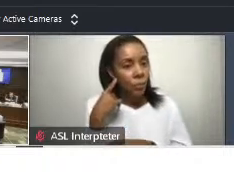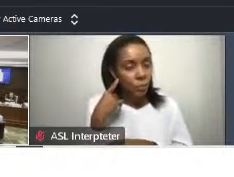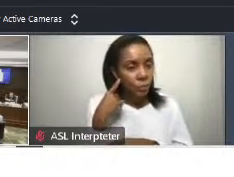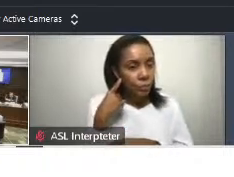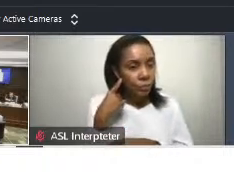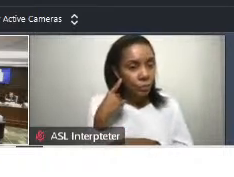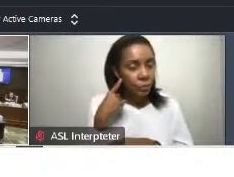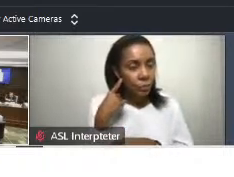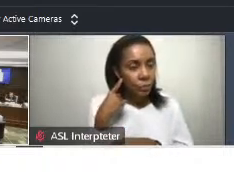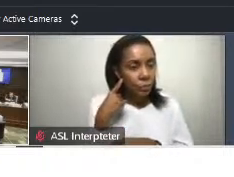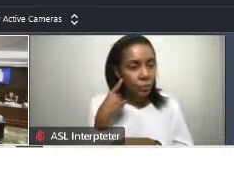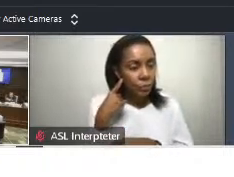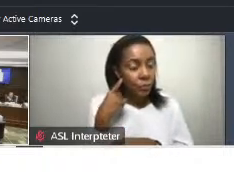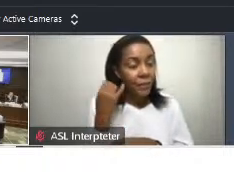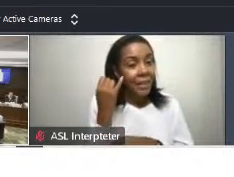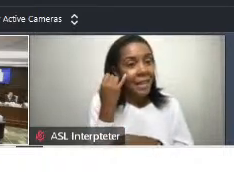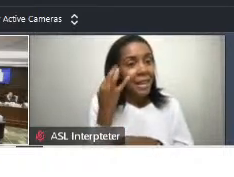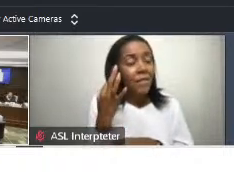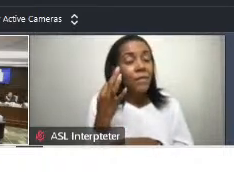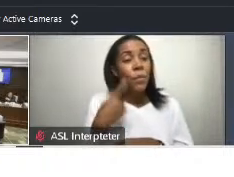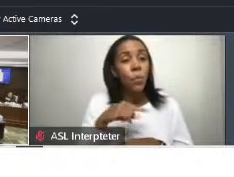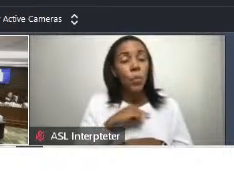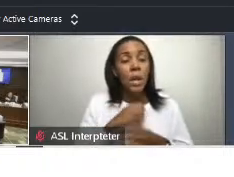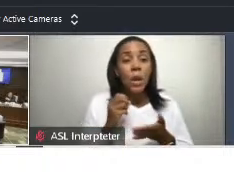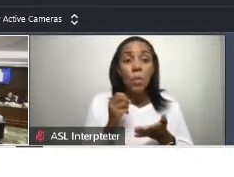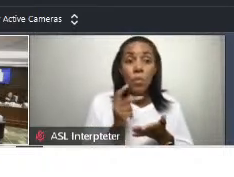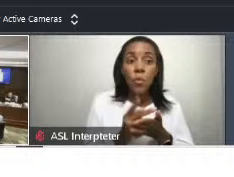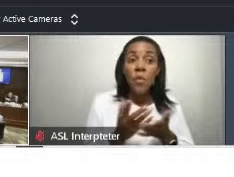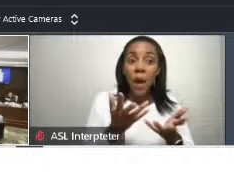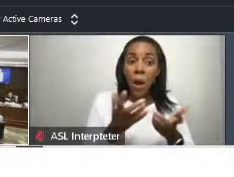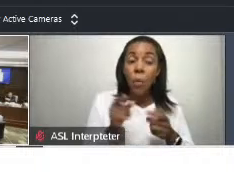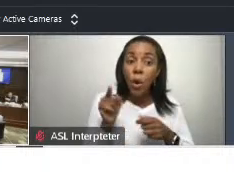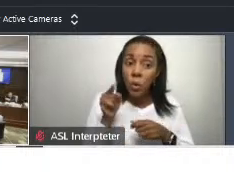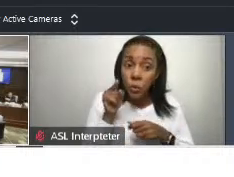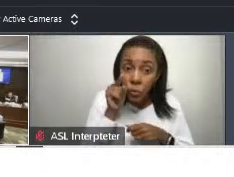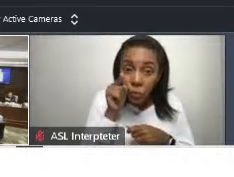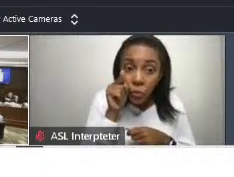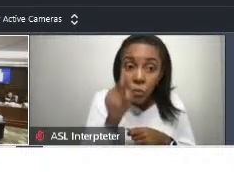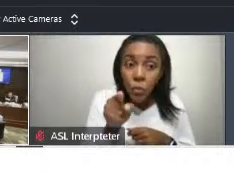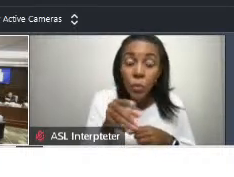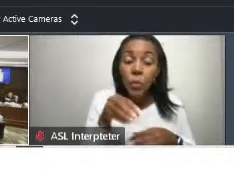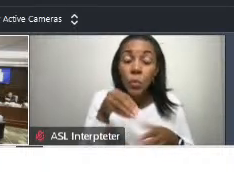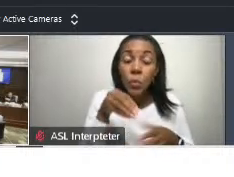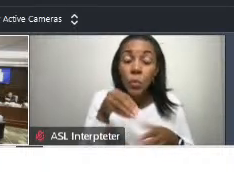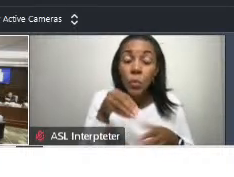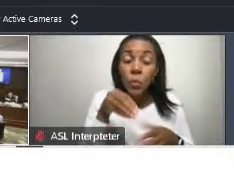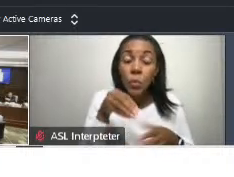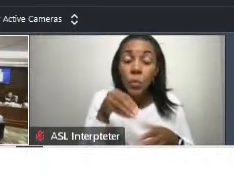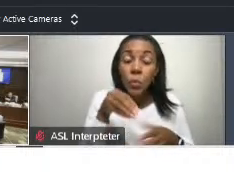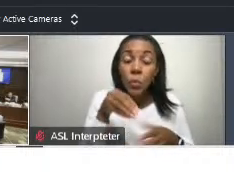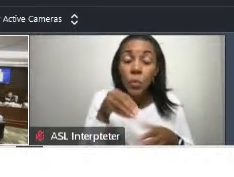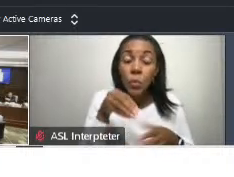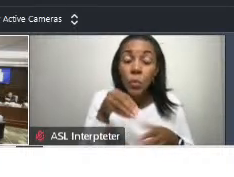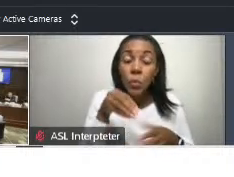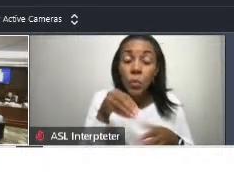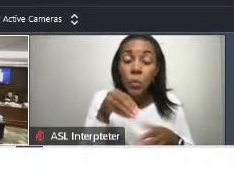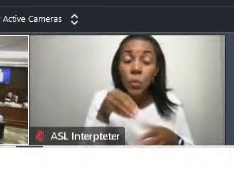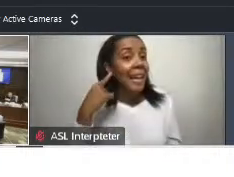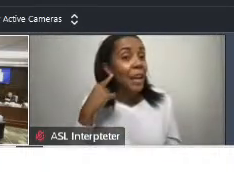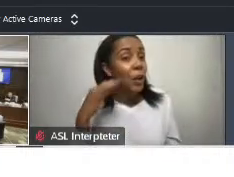okay? If we approve it, I want you, Mr. Brittenham, to make sure you put it in there. If I hear